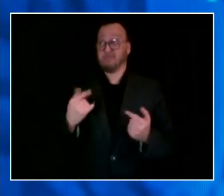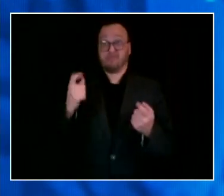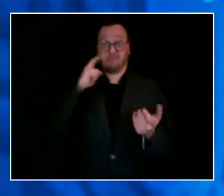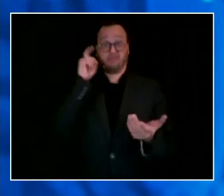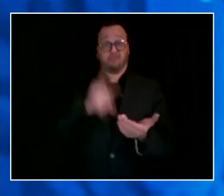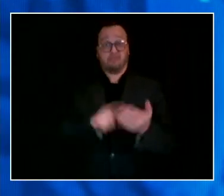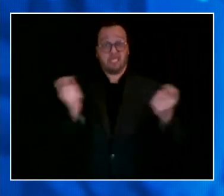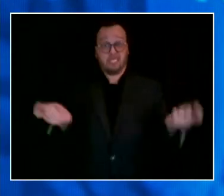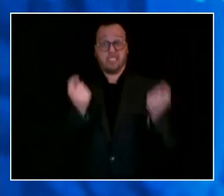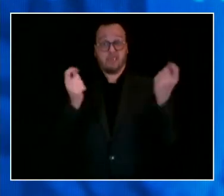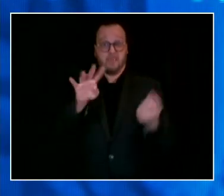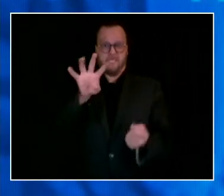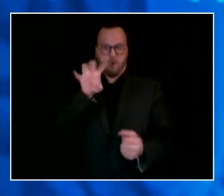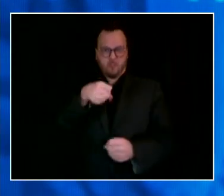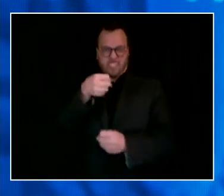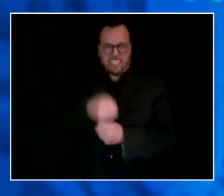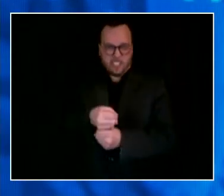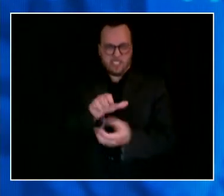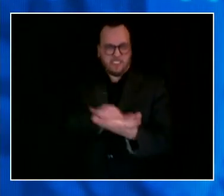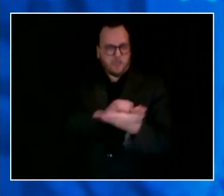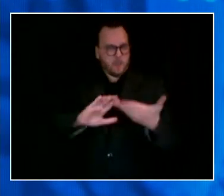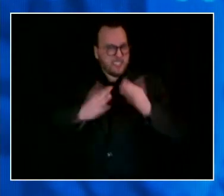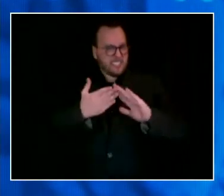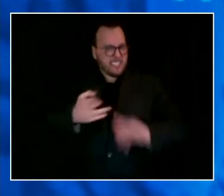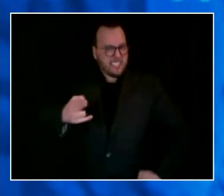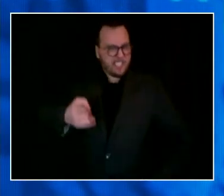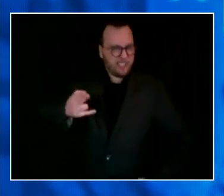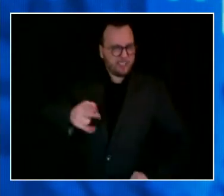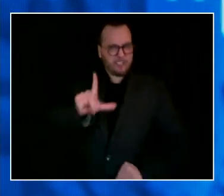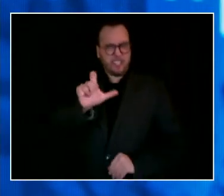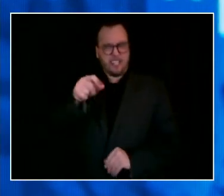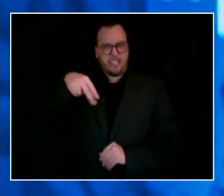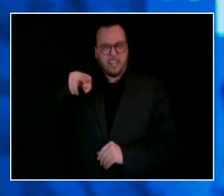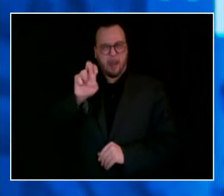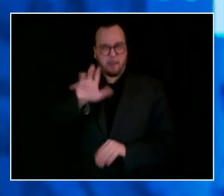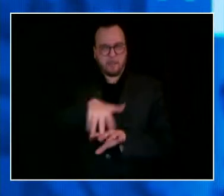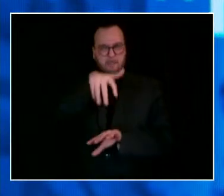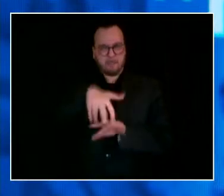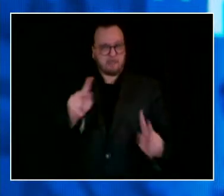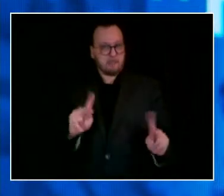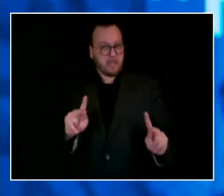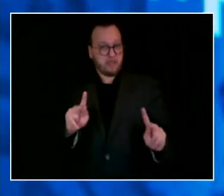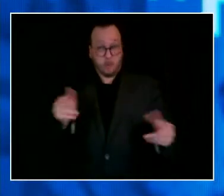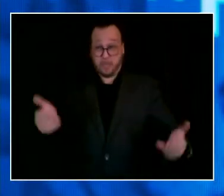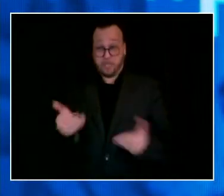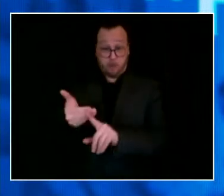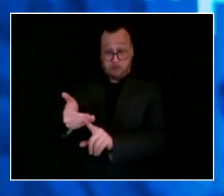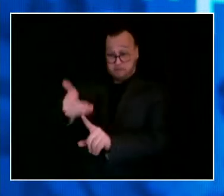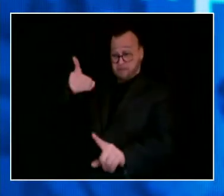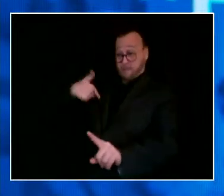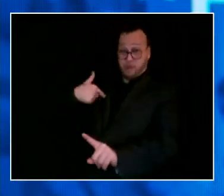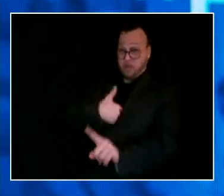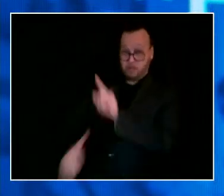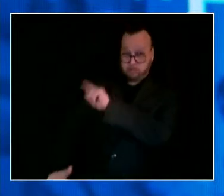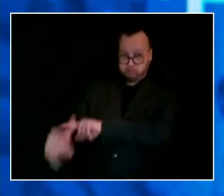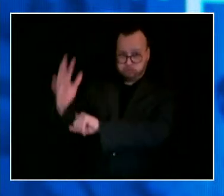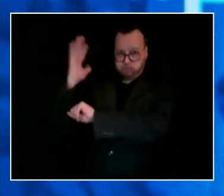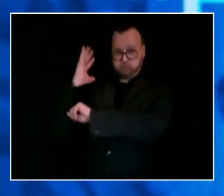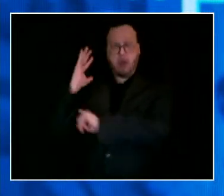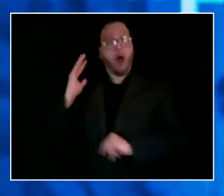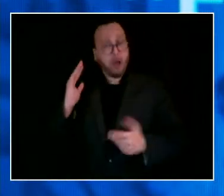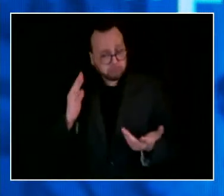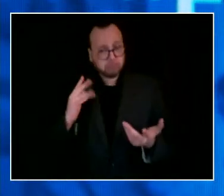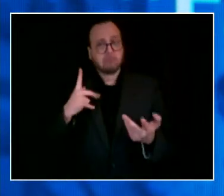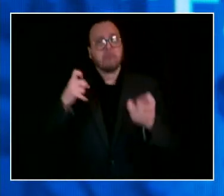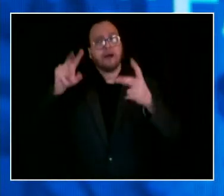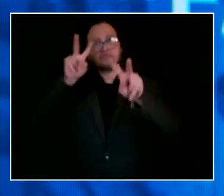City history and the Lenape people who were here long before us, we must look forward